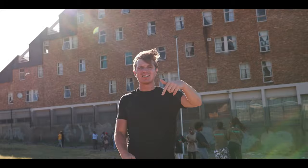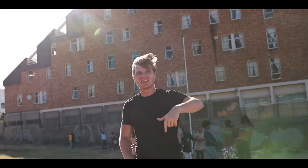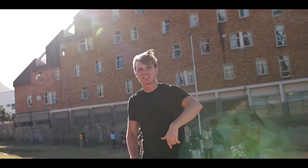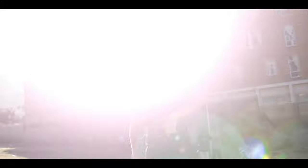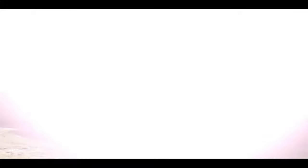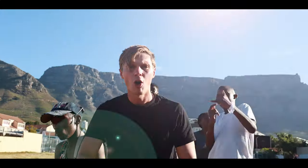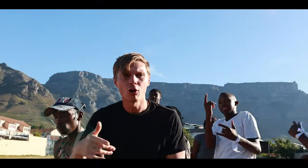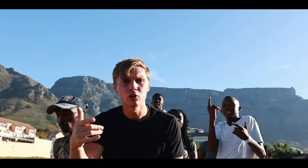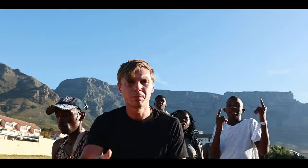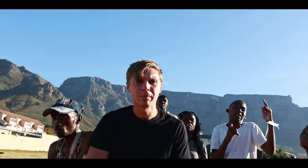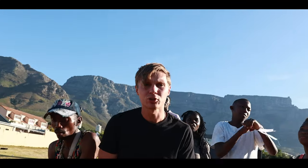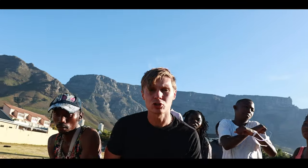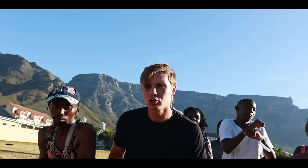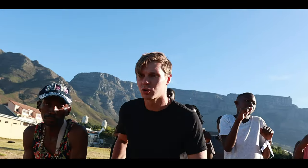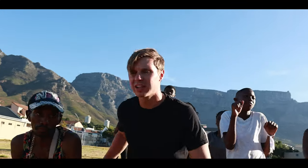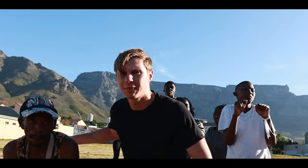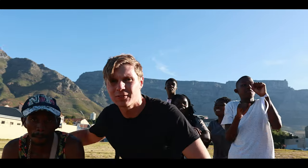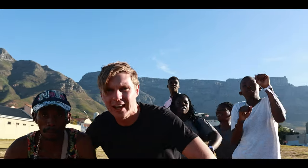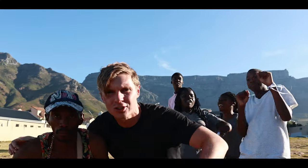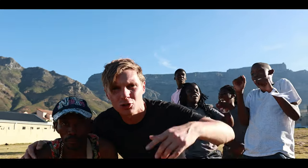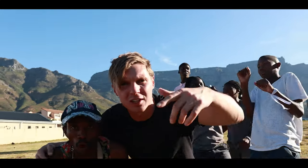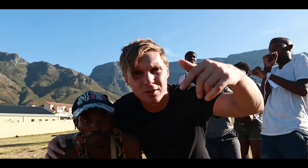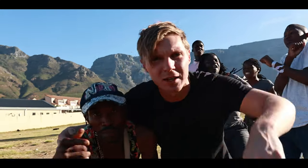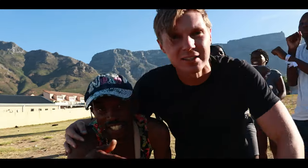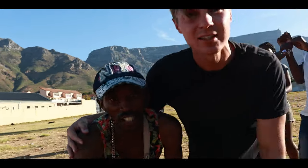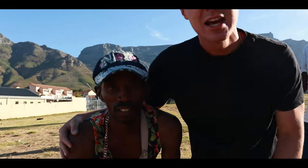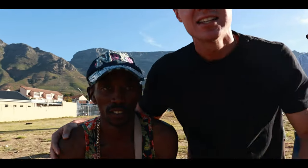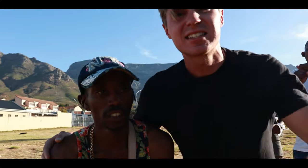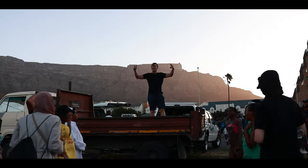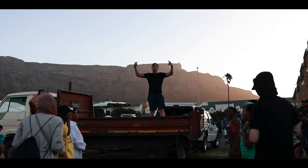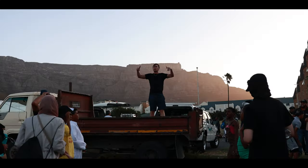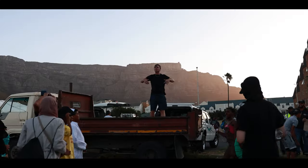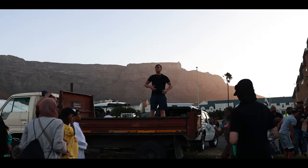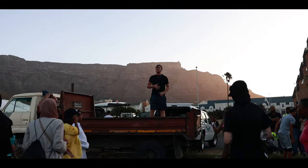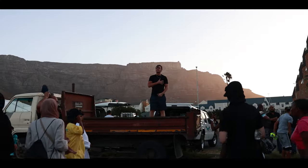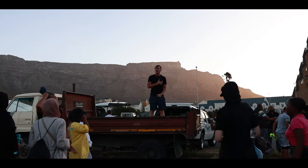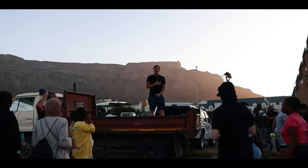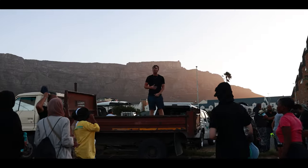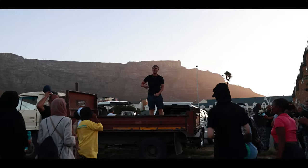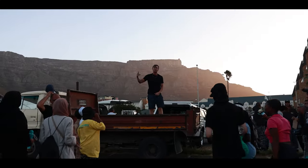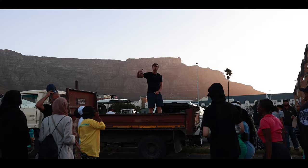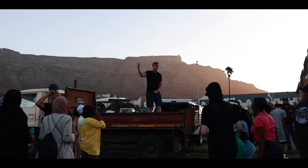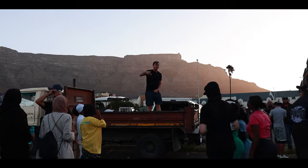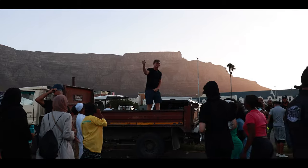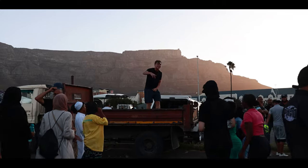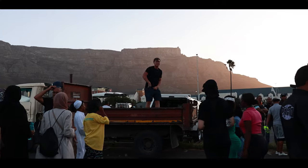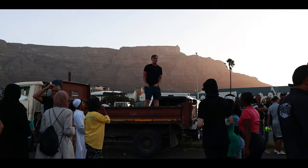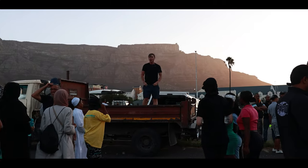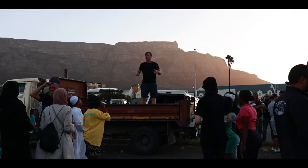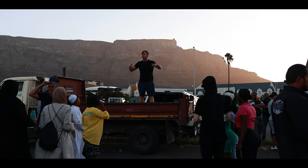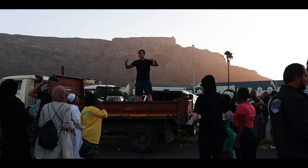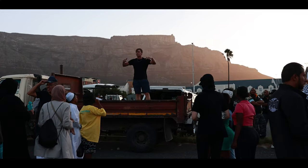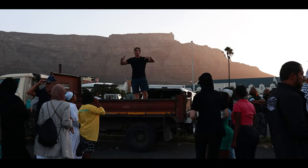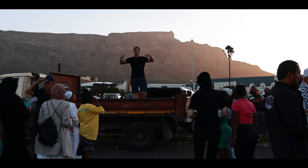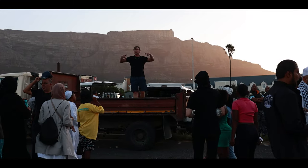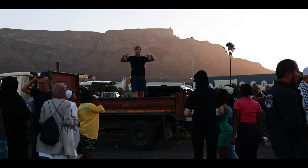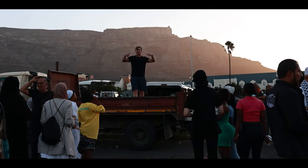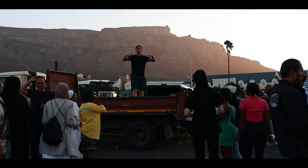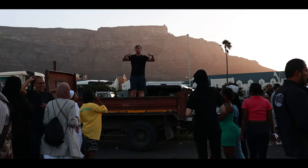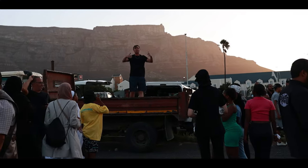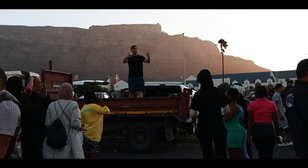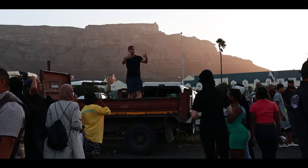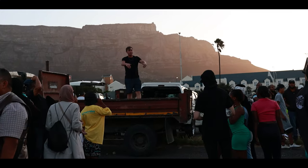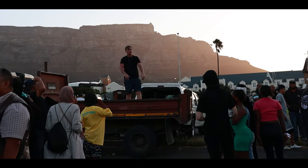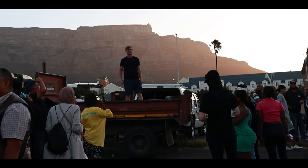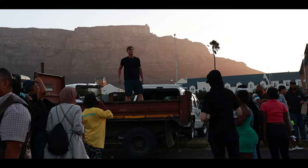this business. All you people show you give like it's Christmas. Stand up cause it is time for us to witness a real change in